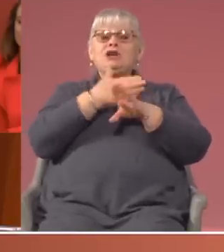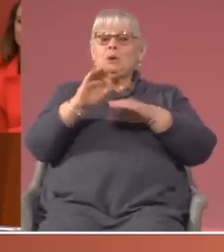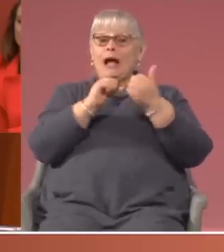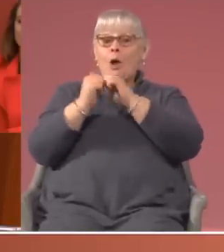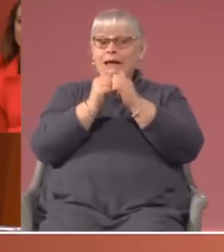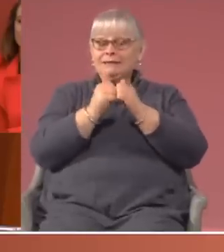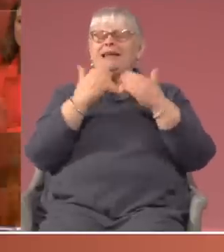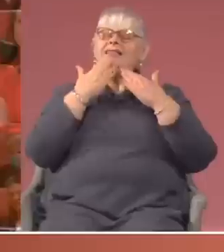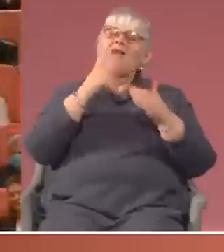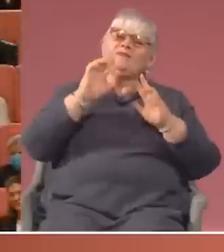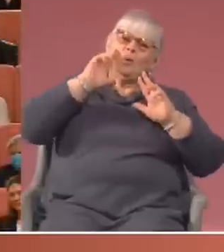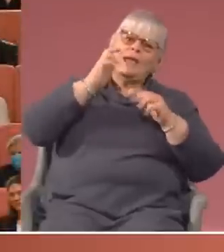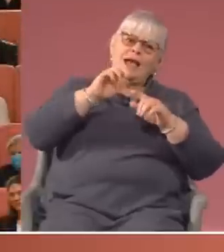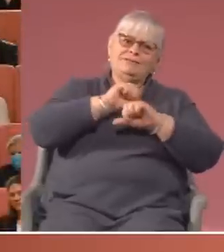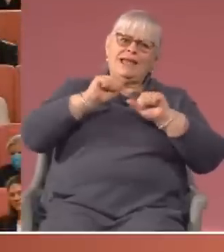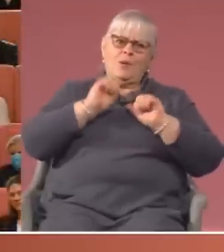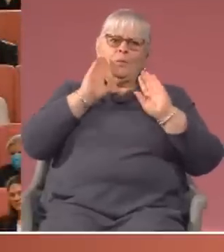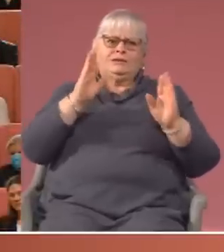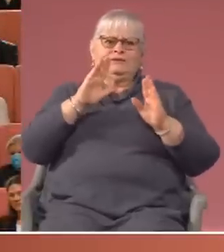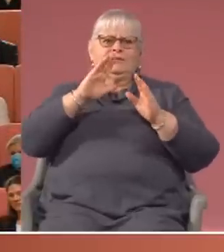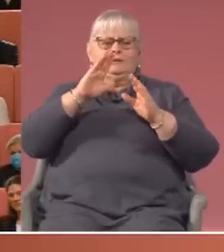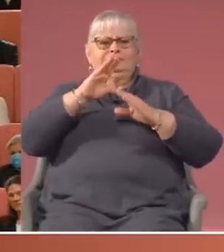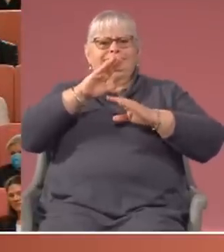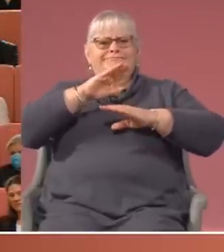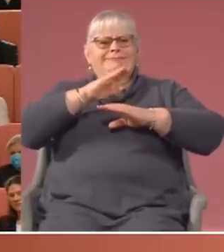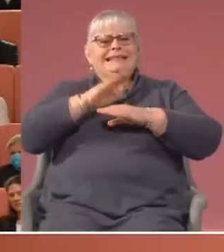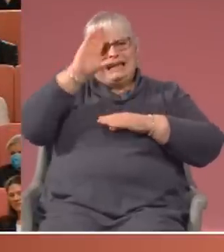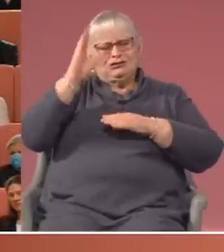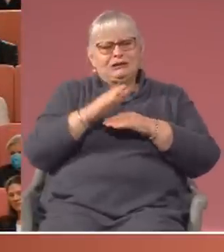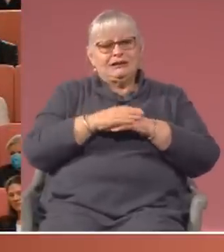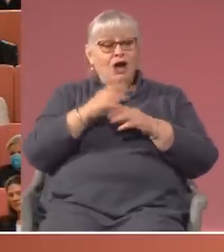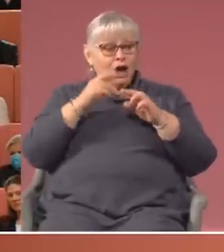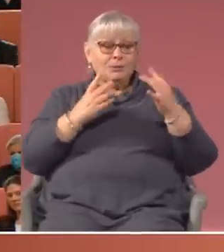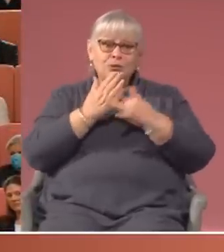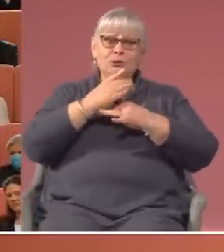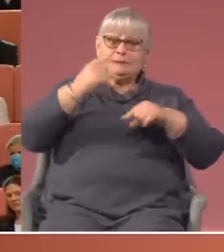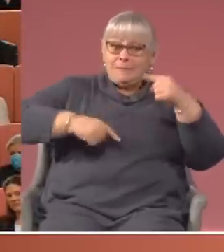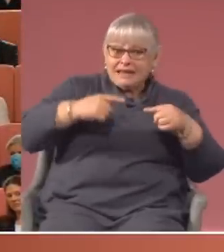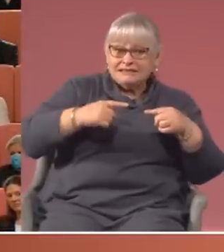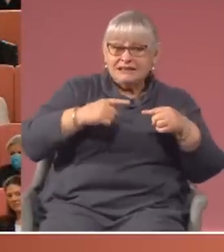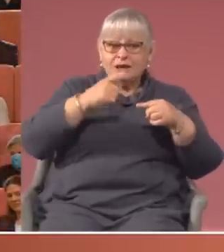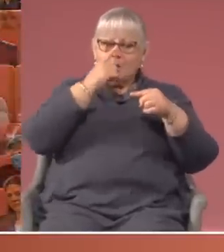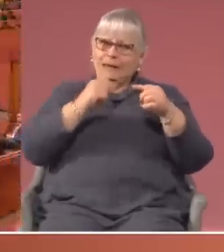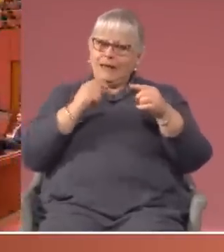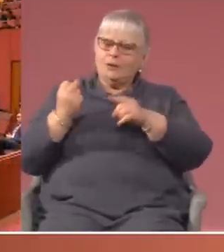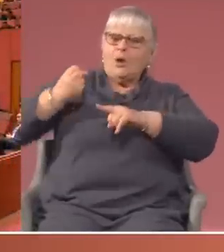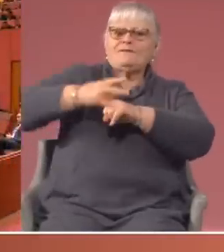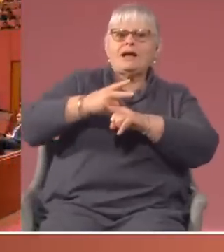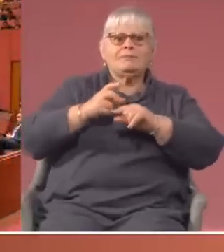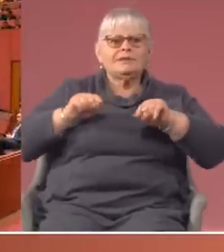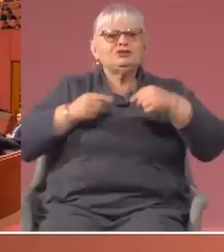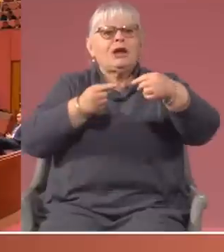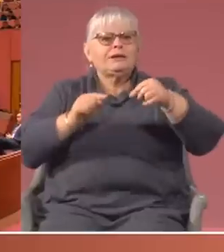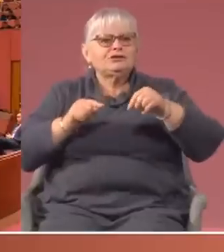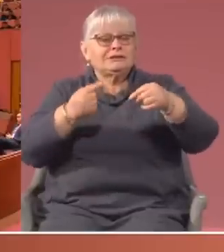great country. I hope that through debate and collaboration, we can find ways to deal with these great challenges we face and make a